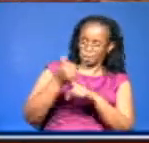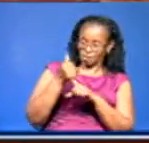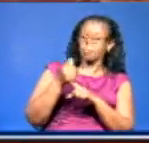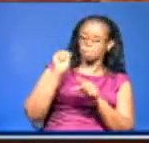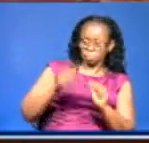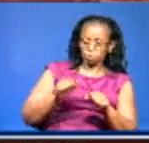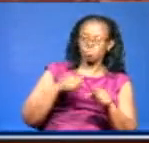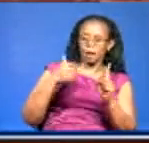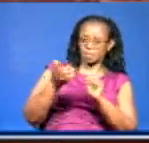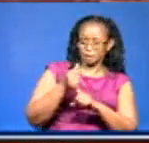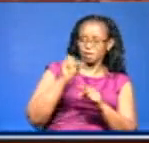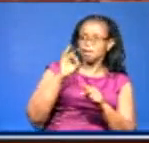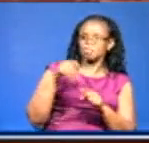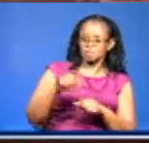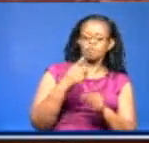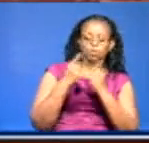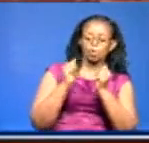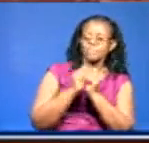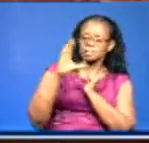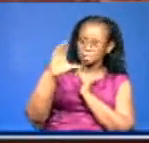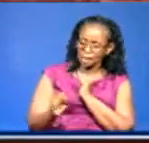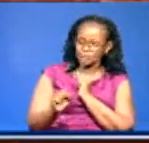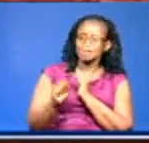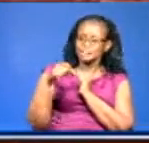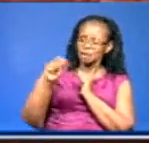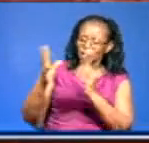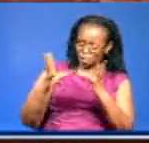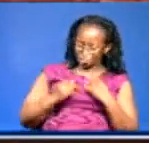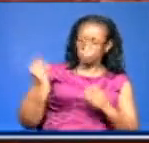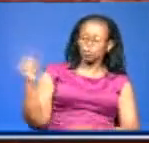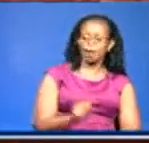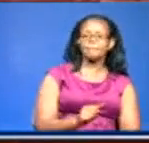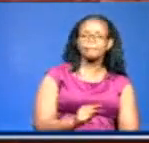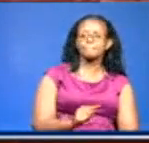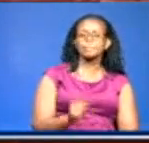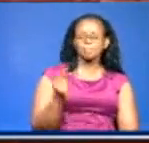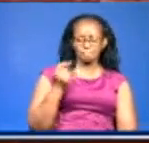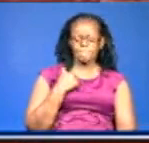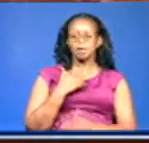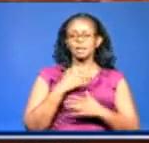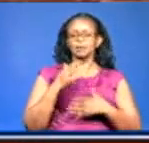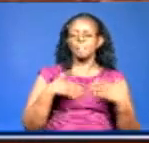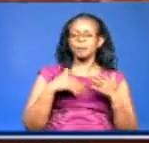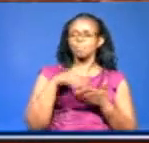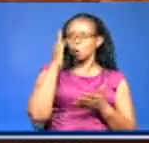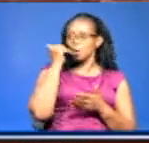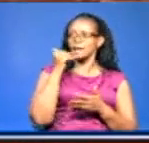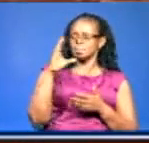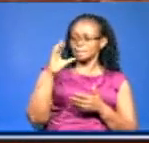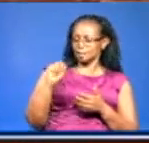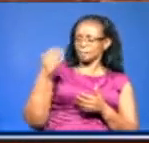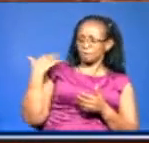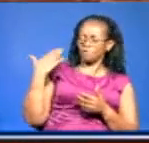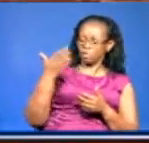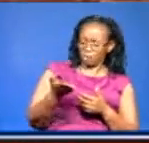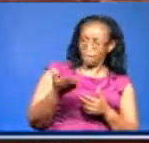if he talks to his CSs to desist from impunity. And what encourages me, Mr. Speaker, Kipchumba Murkomen asserting this House will be a cabinet